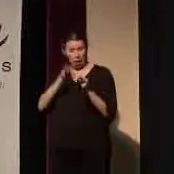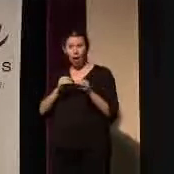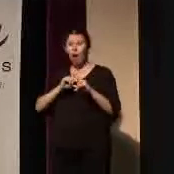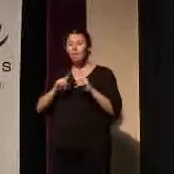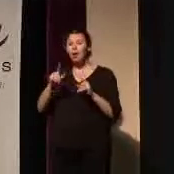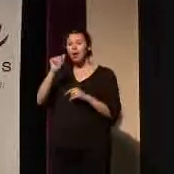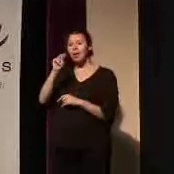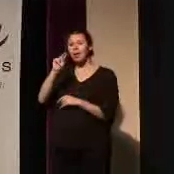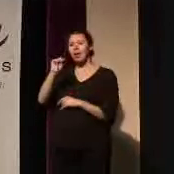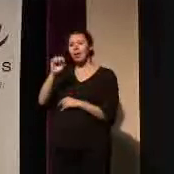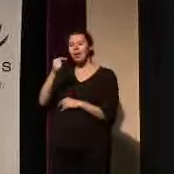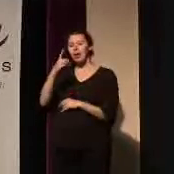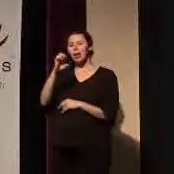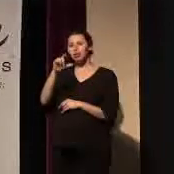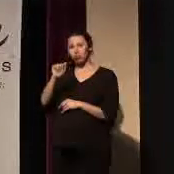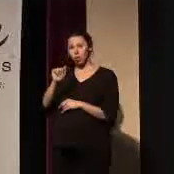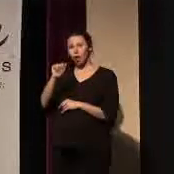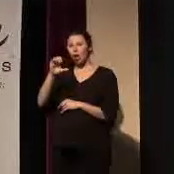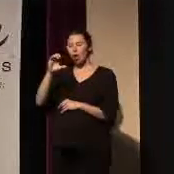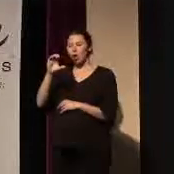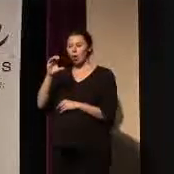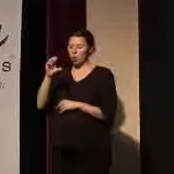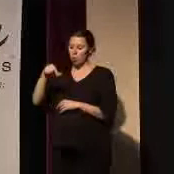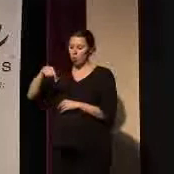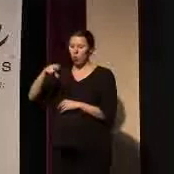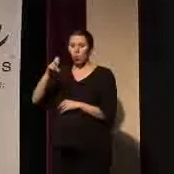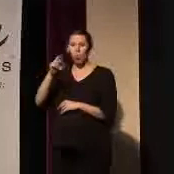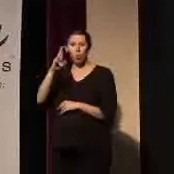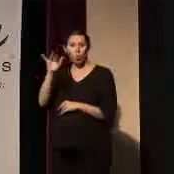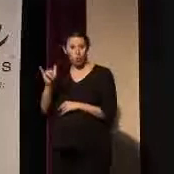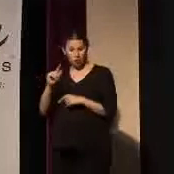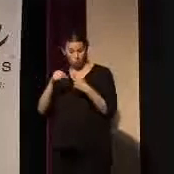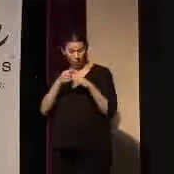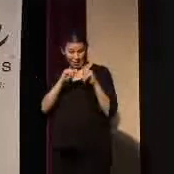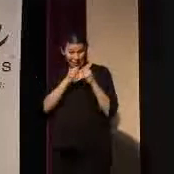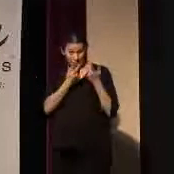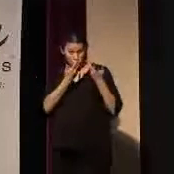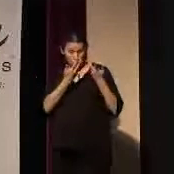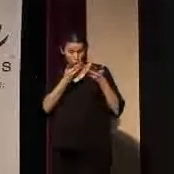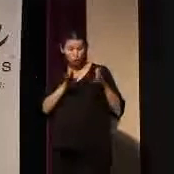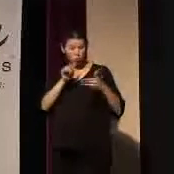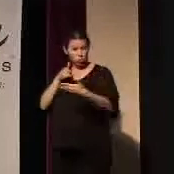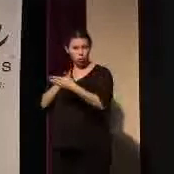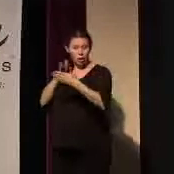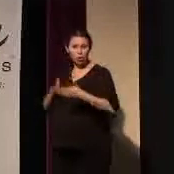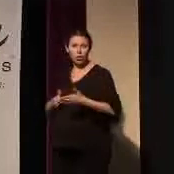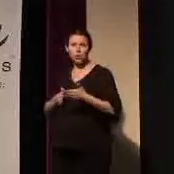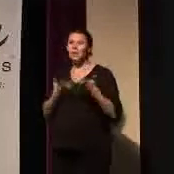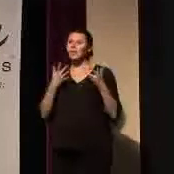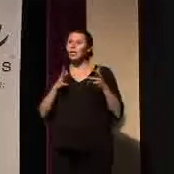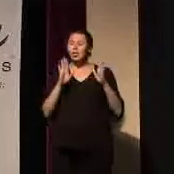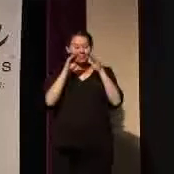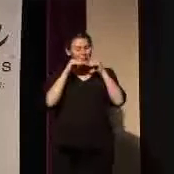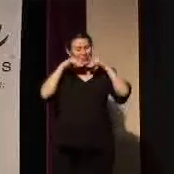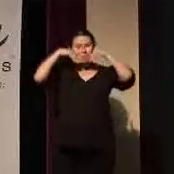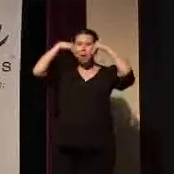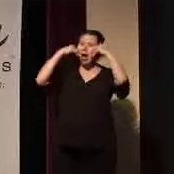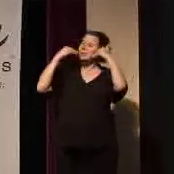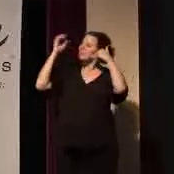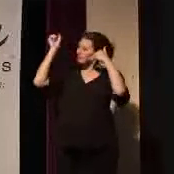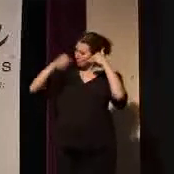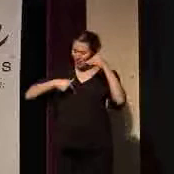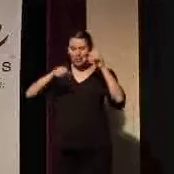Angela Corey, who was the lead prosecutor in the case, right after her team lost, had a big smile for the cameras and said the